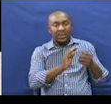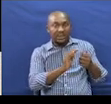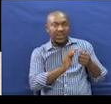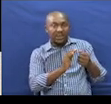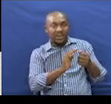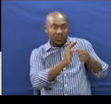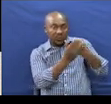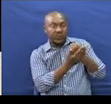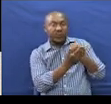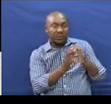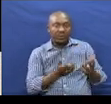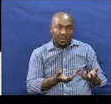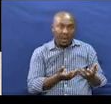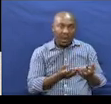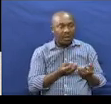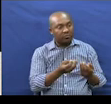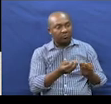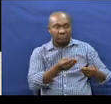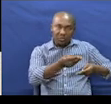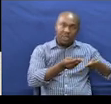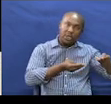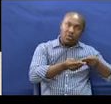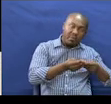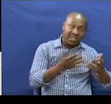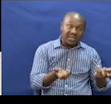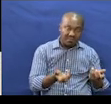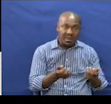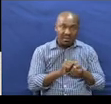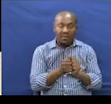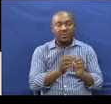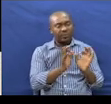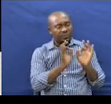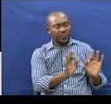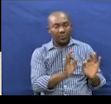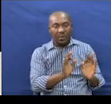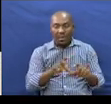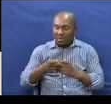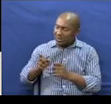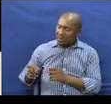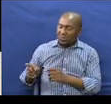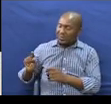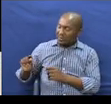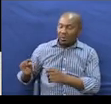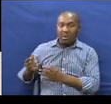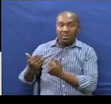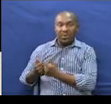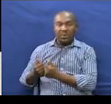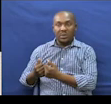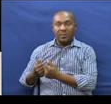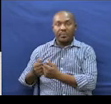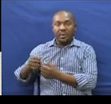So most of the rural areas, they are characterized either by having a scattered settlement in which